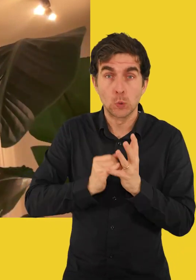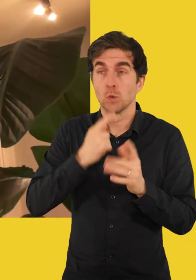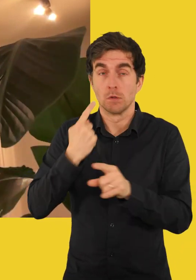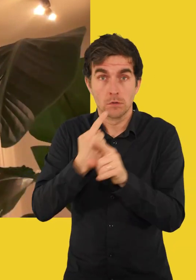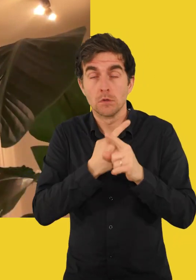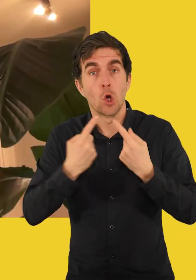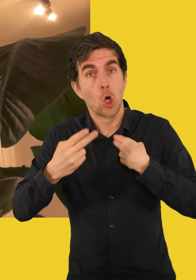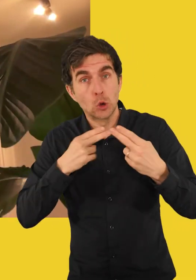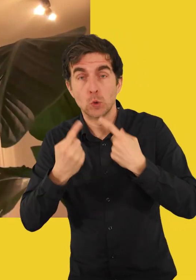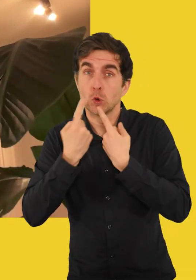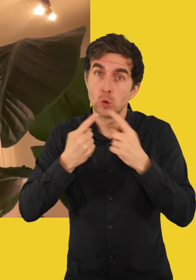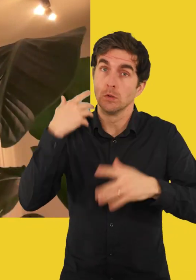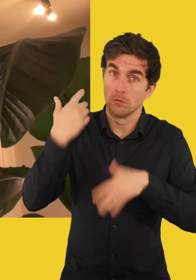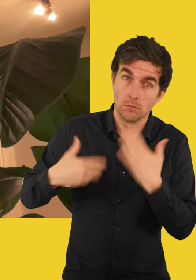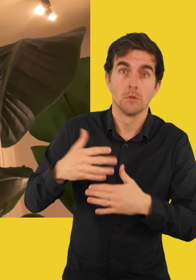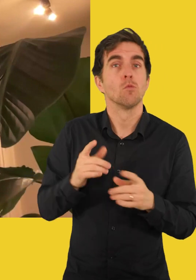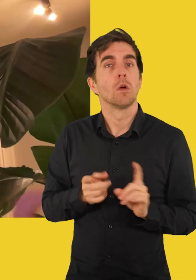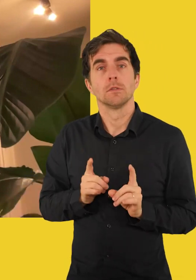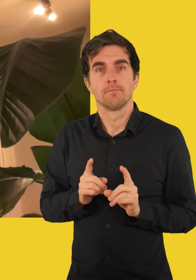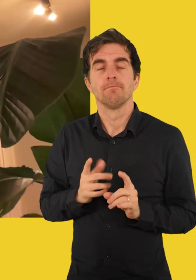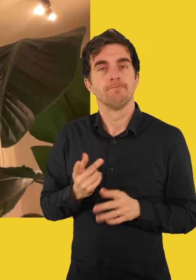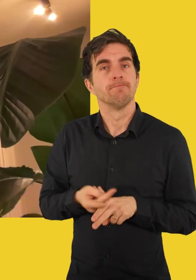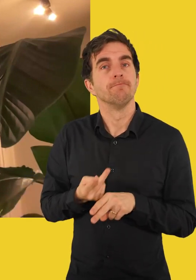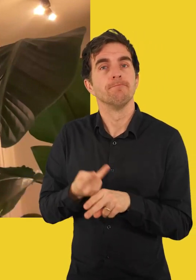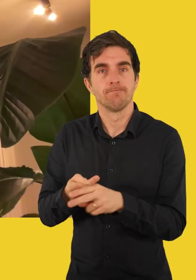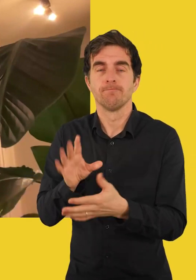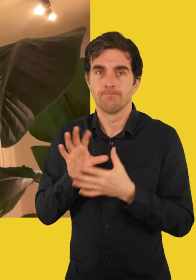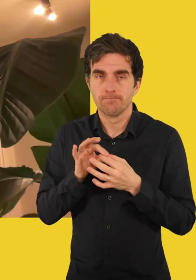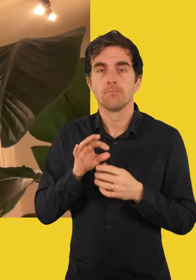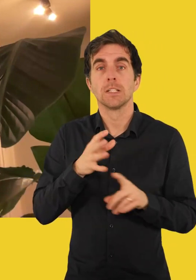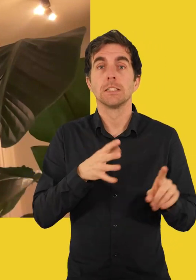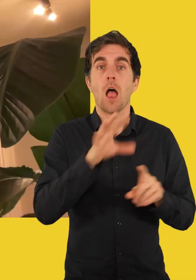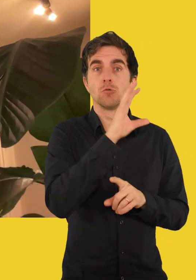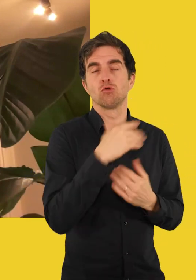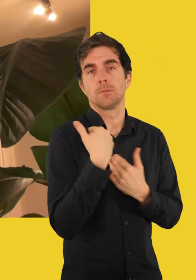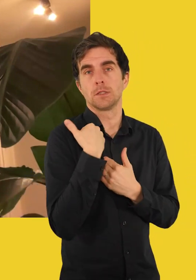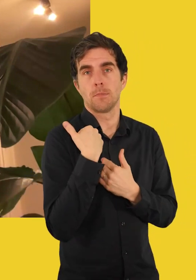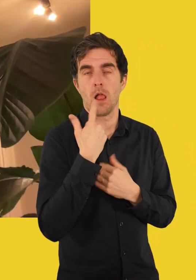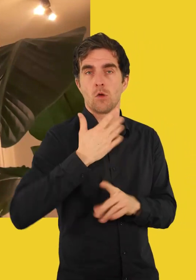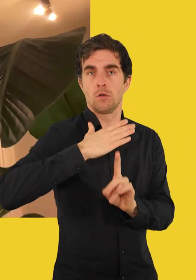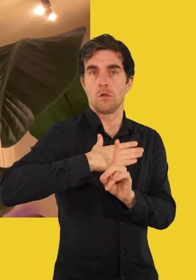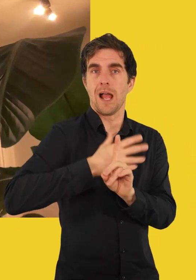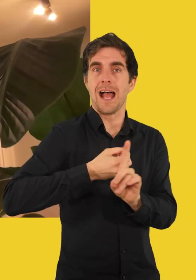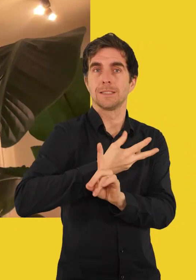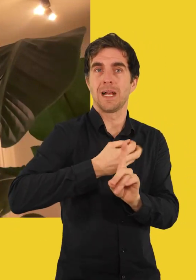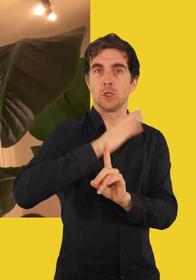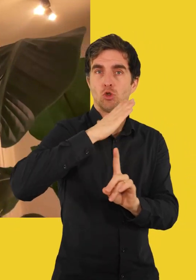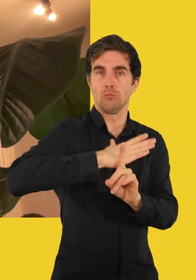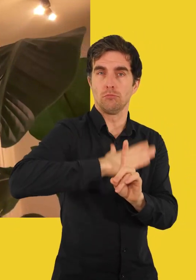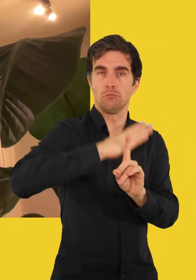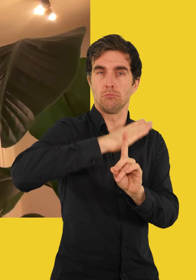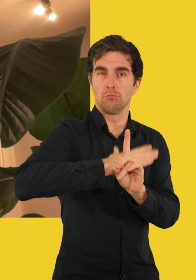have to do with climate, but those quite often have to do with things such as, state responsibility for emission targets or